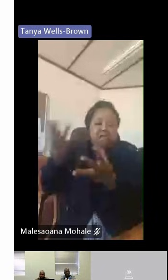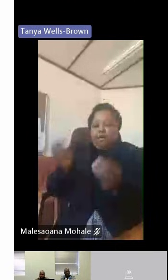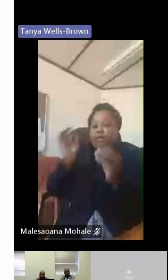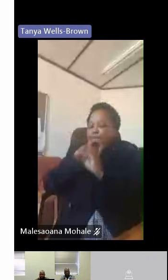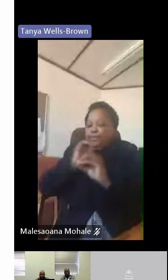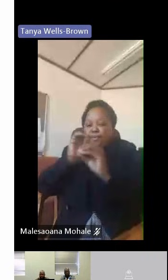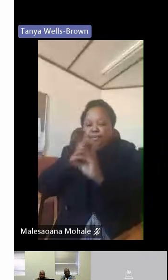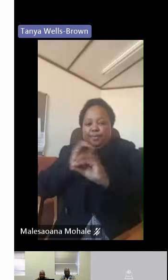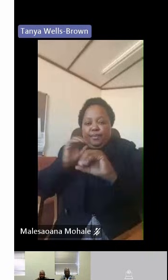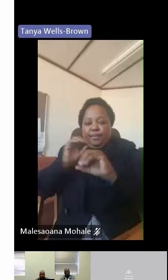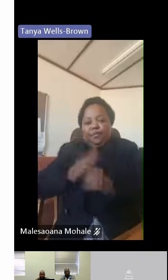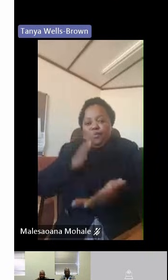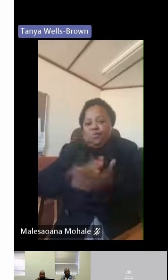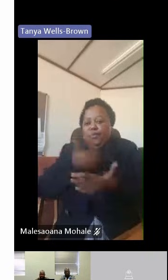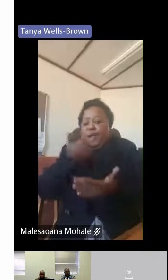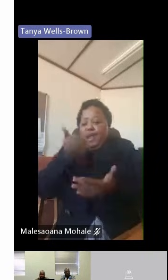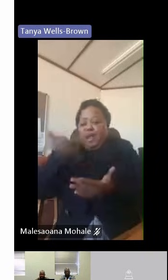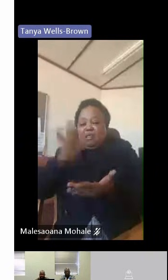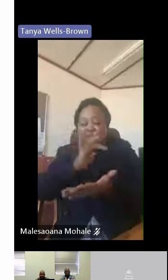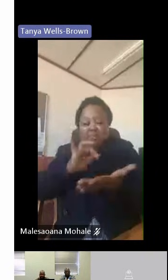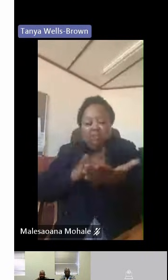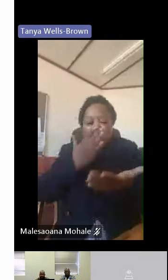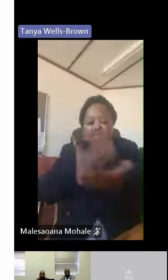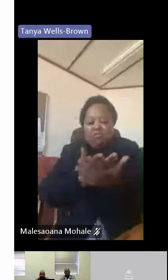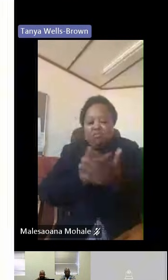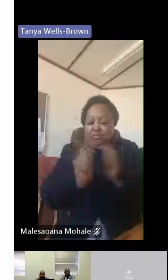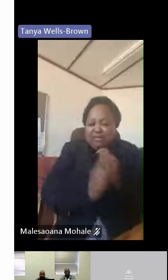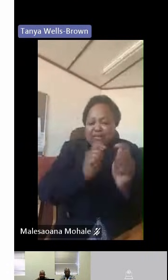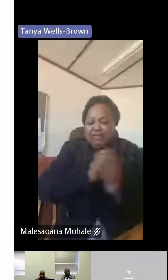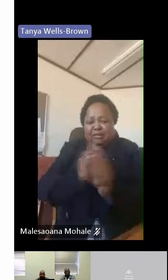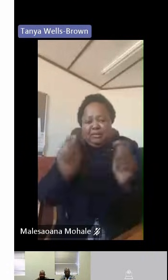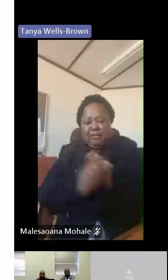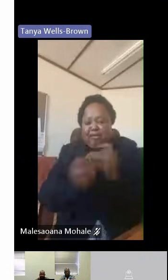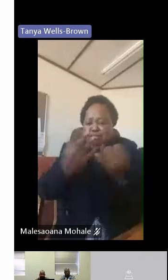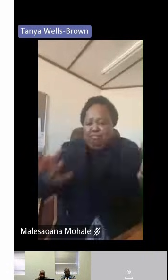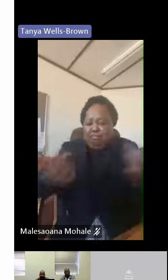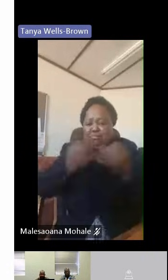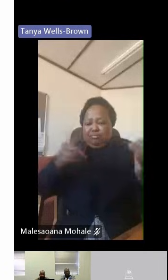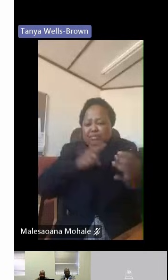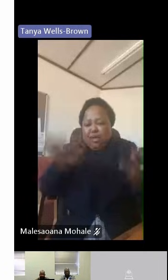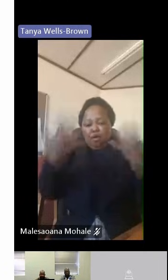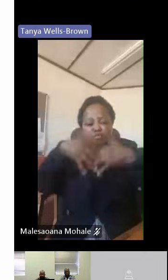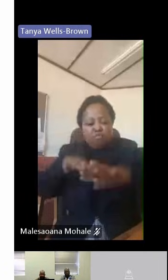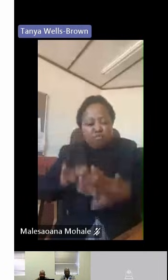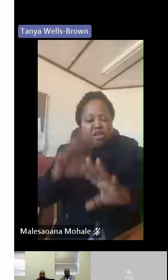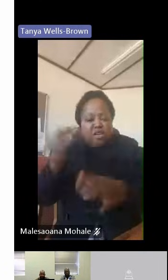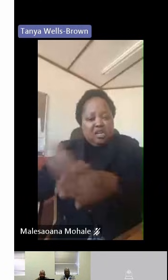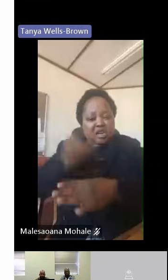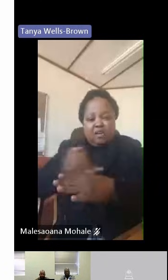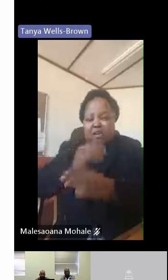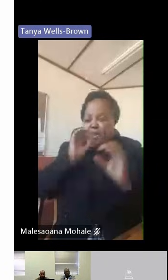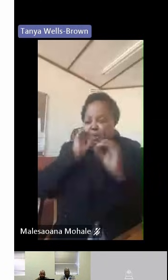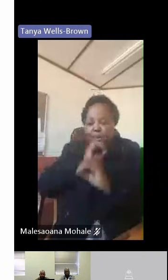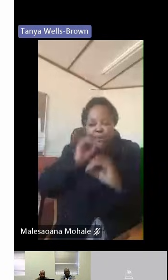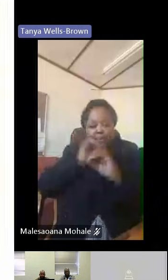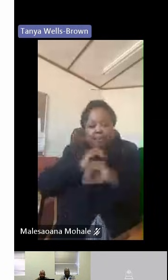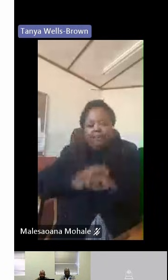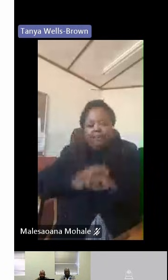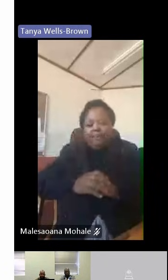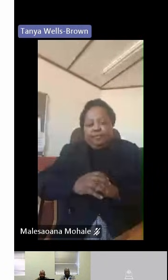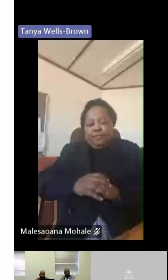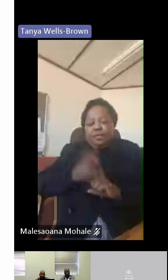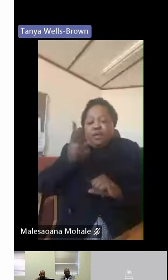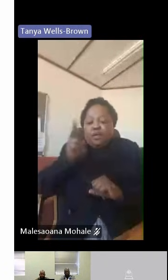sectoral staff were rotated frequently and so hadn't been included in this training. One of the things that really worked with the training was